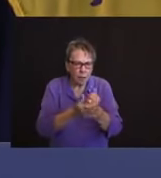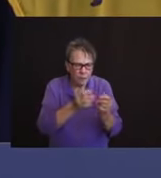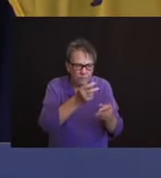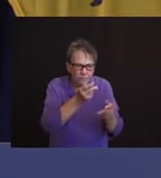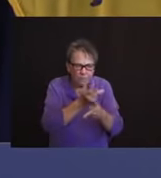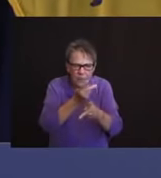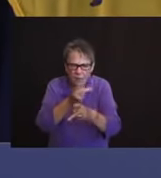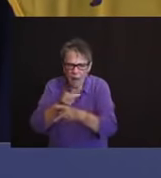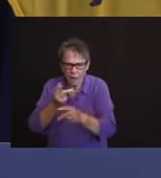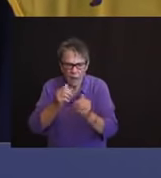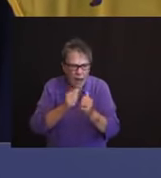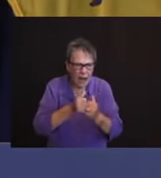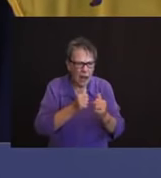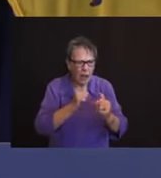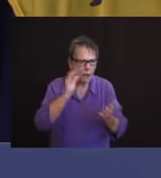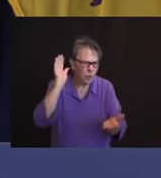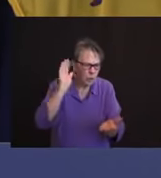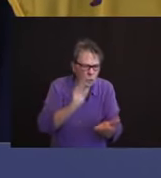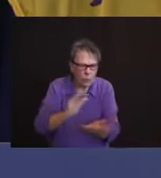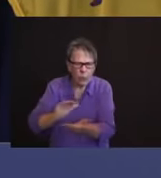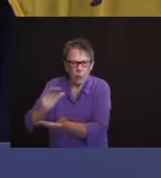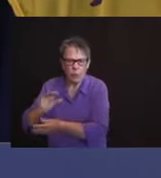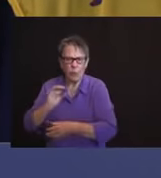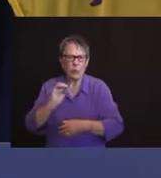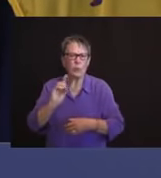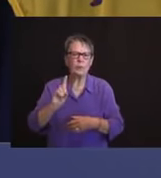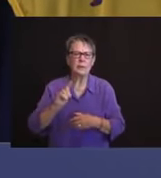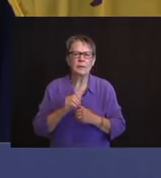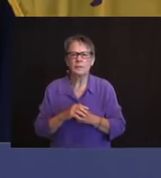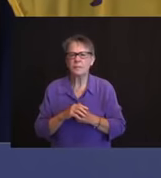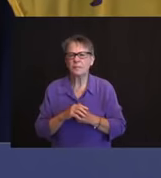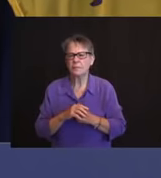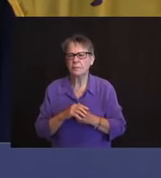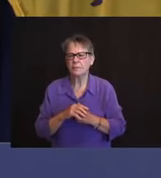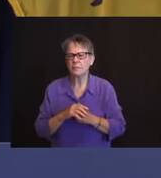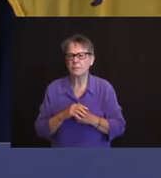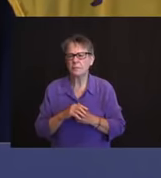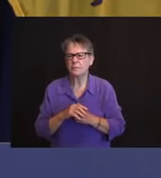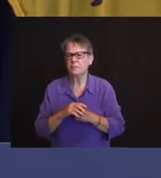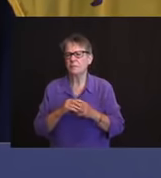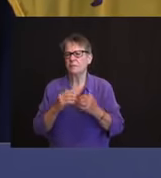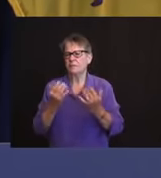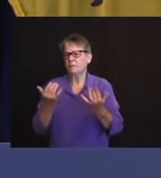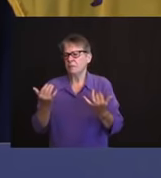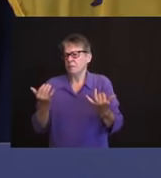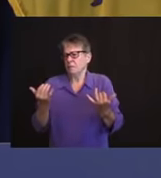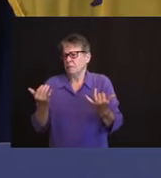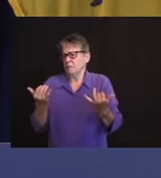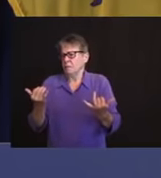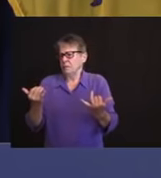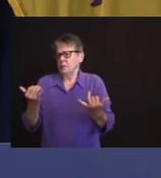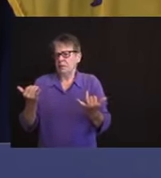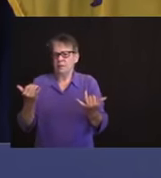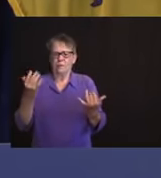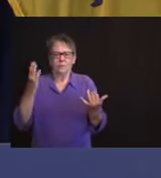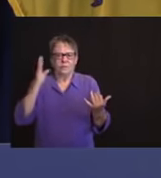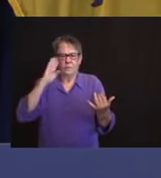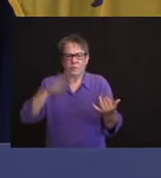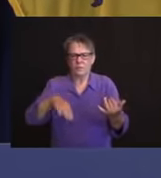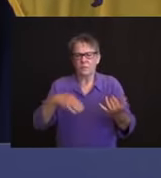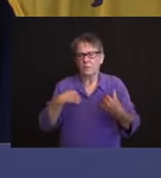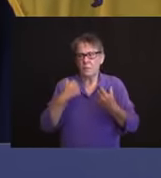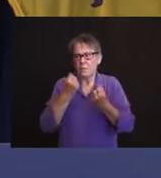we threw a lot at you today and appreciate the fact that this was a day with a high volume. We're going to continue some more guidance